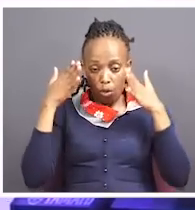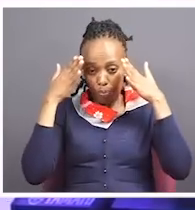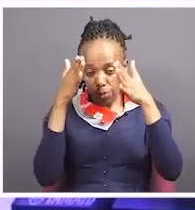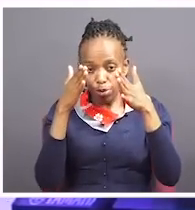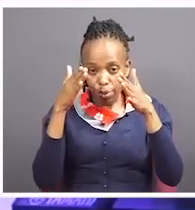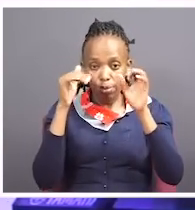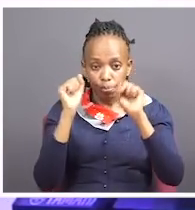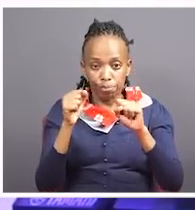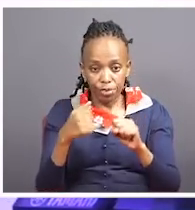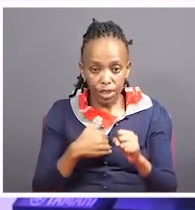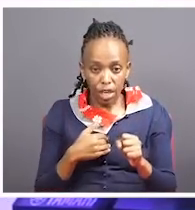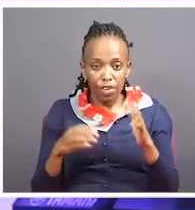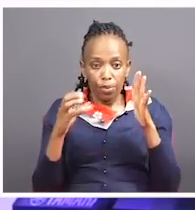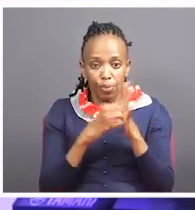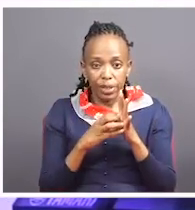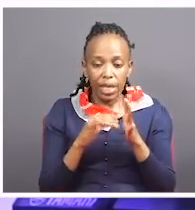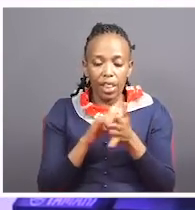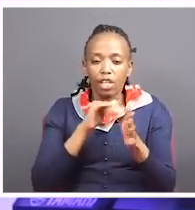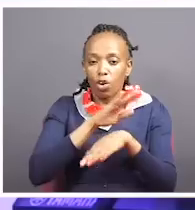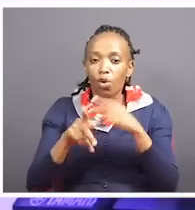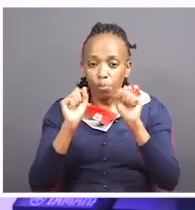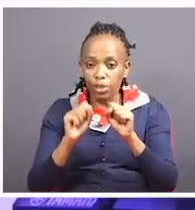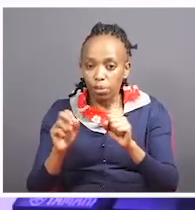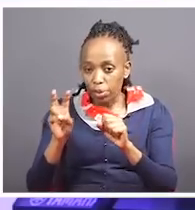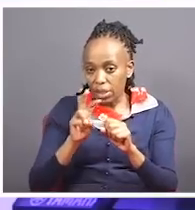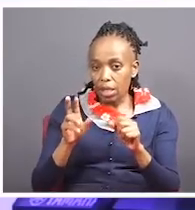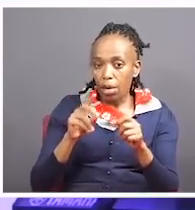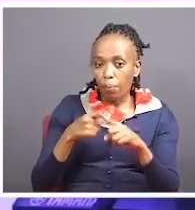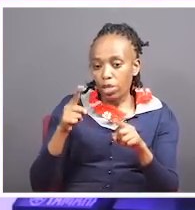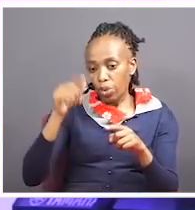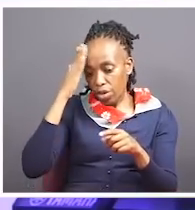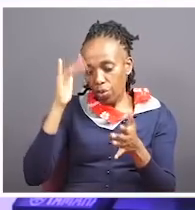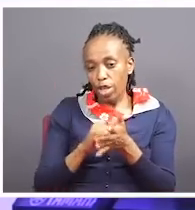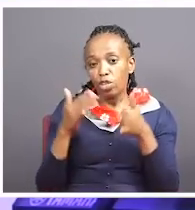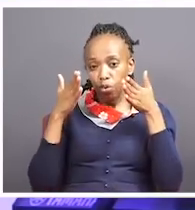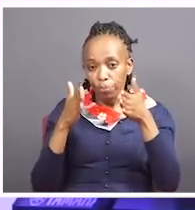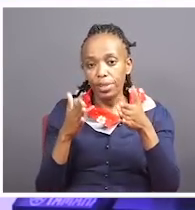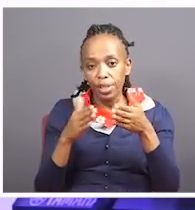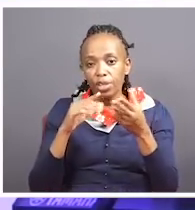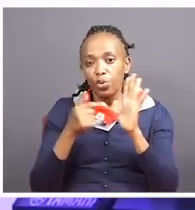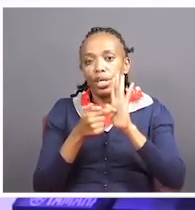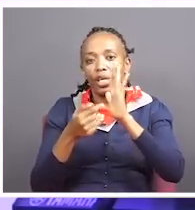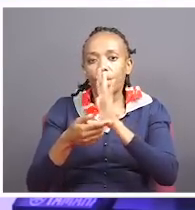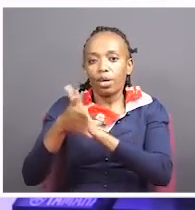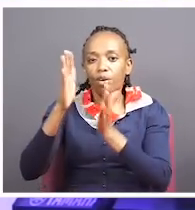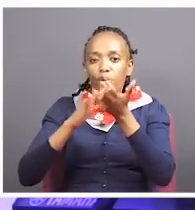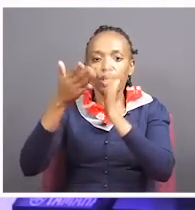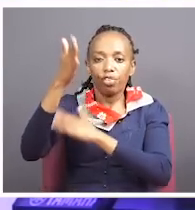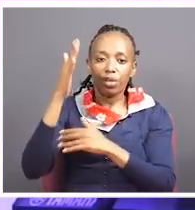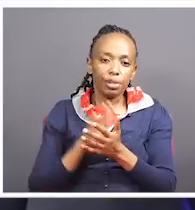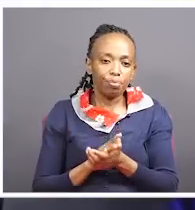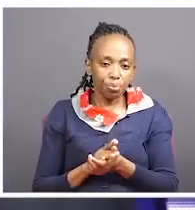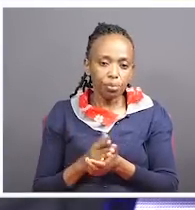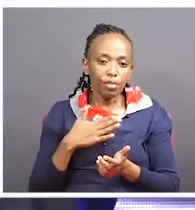commitment. You might have it posted so that everyone else can see, but we will know that that's your commitment to radiating the glory of